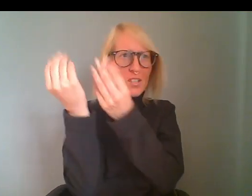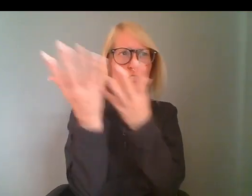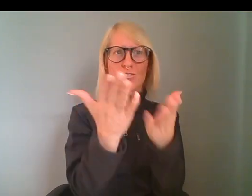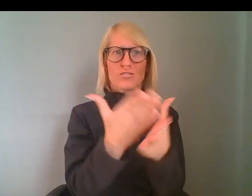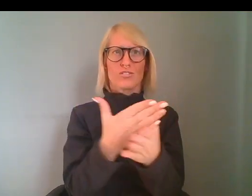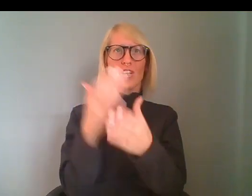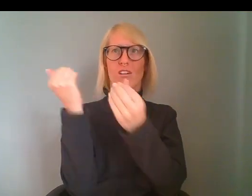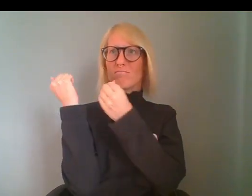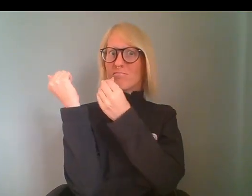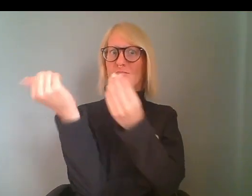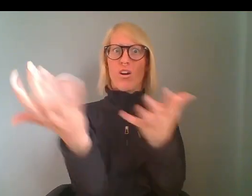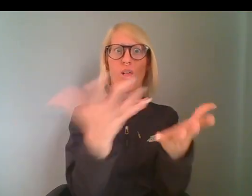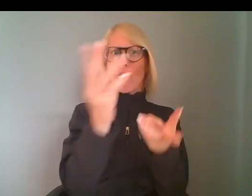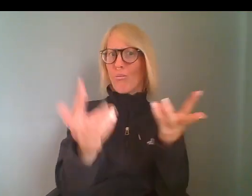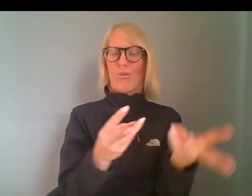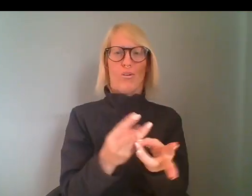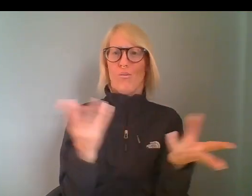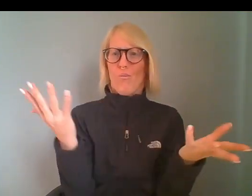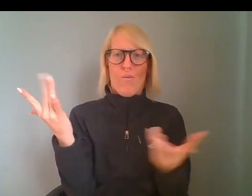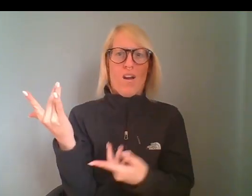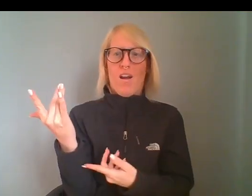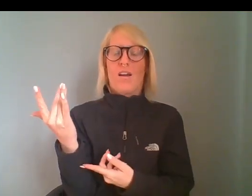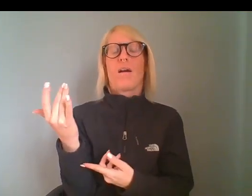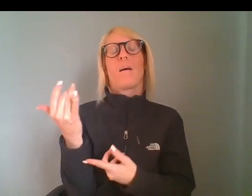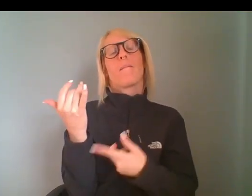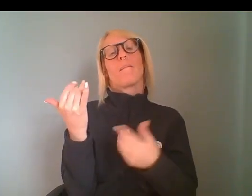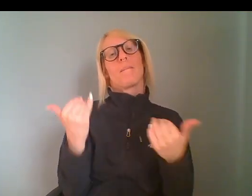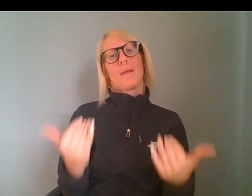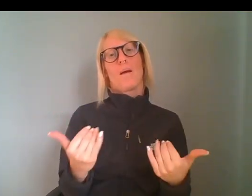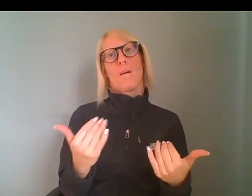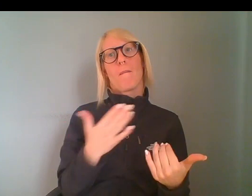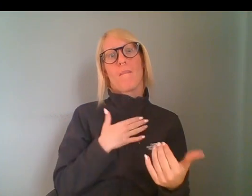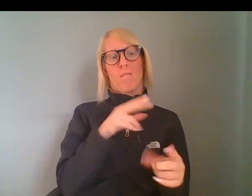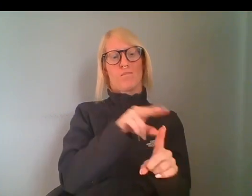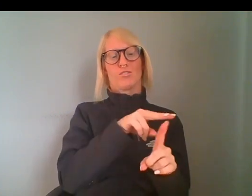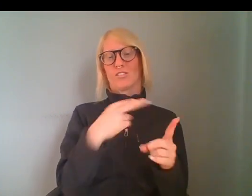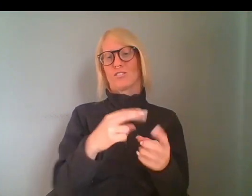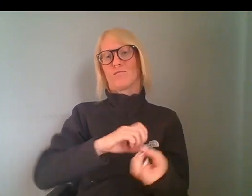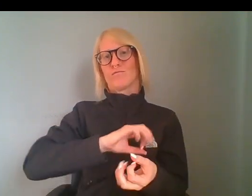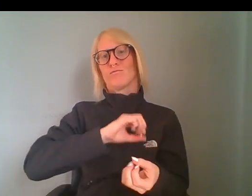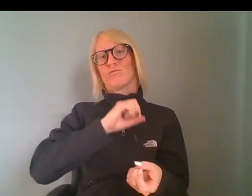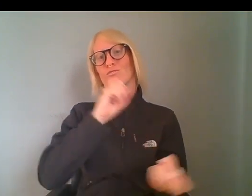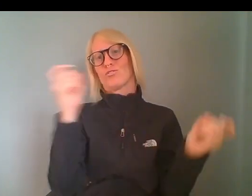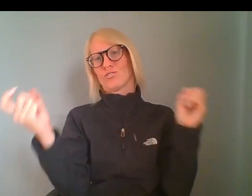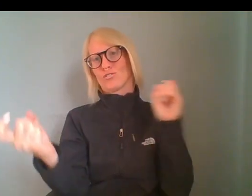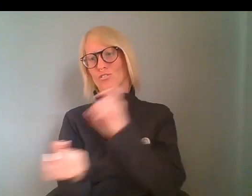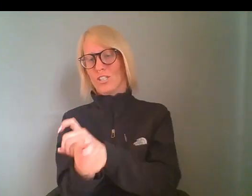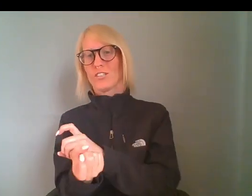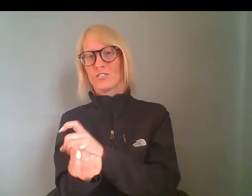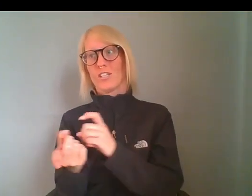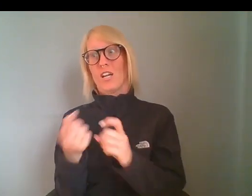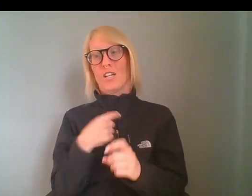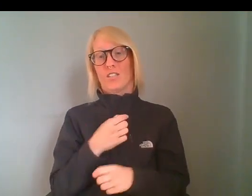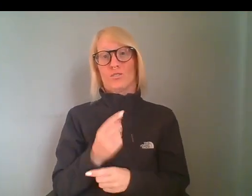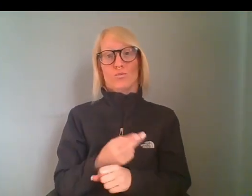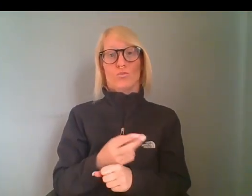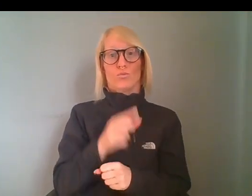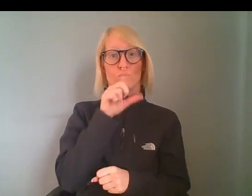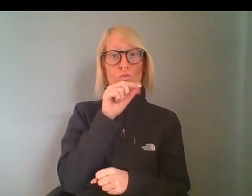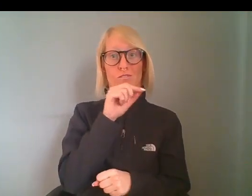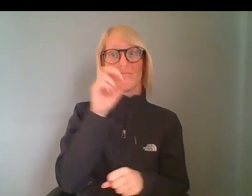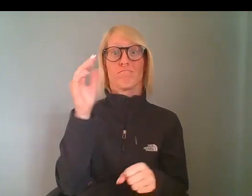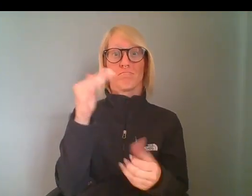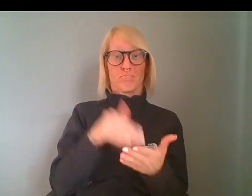And my perspective obviously has changed since I use it now pretty regularly. But for those of you who aren't familiar with it, this is